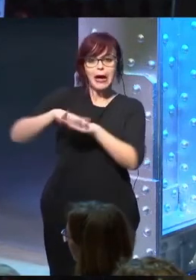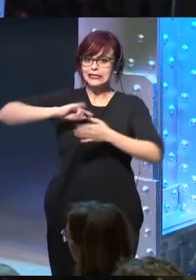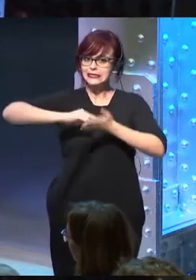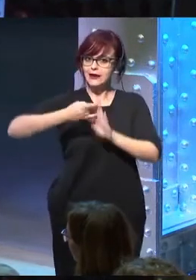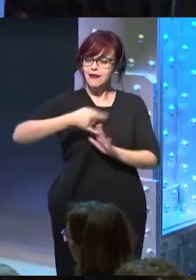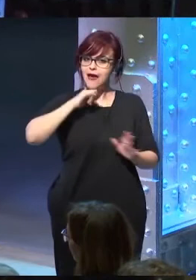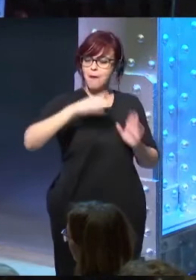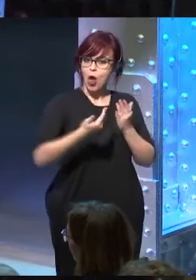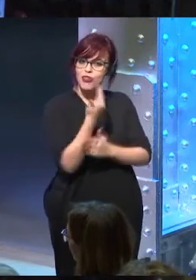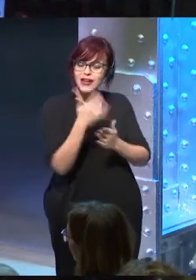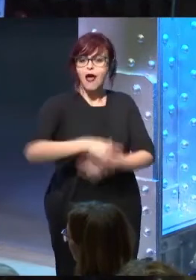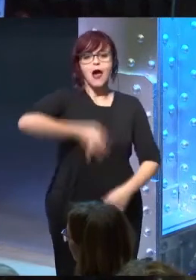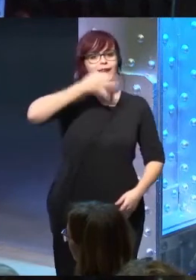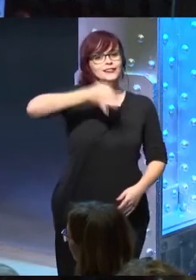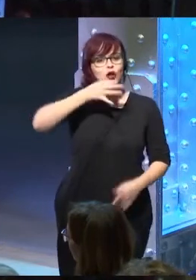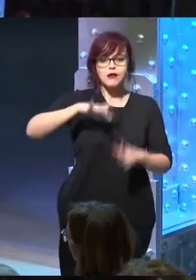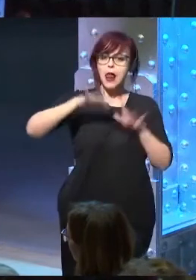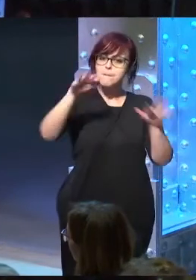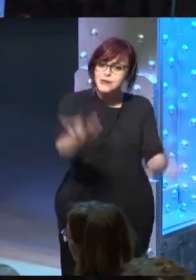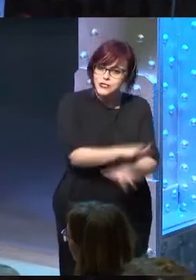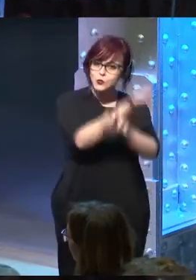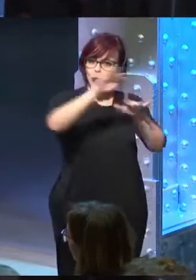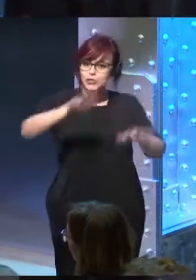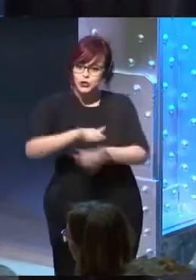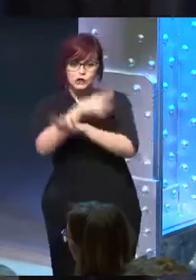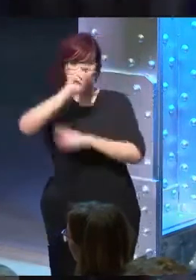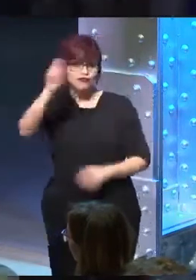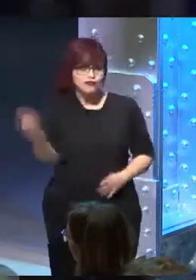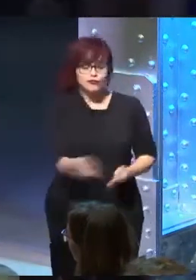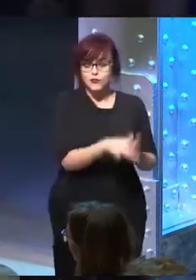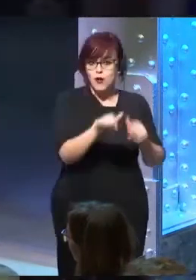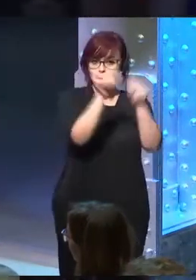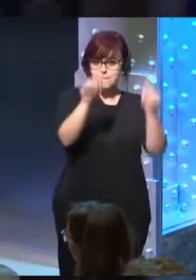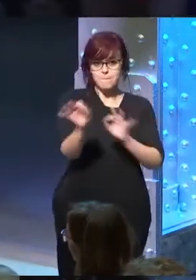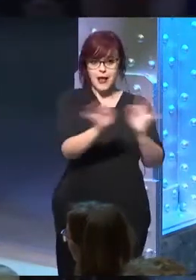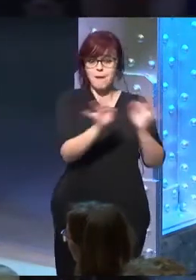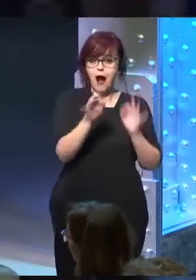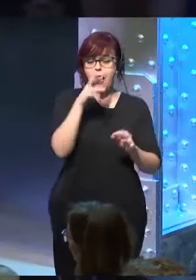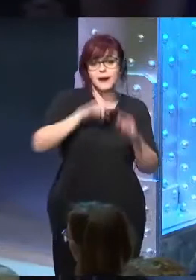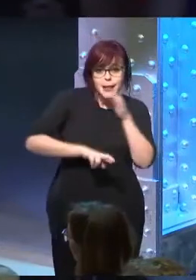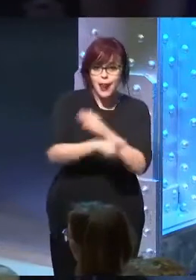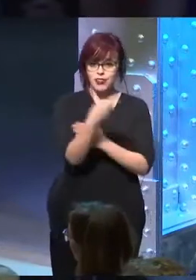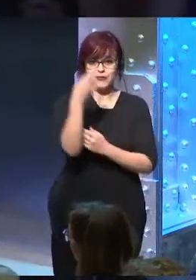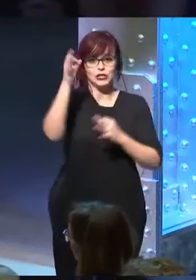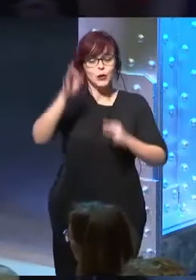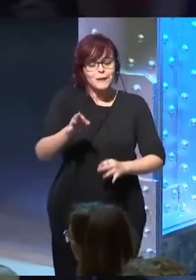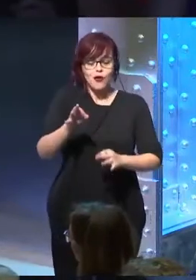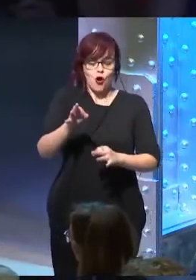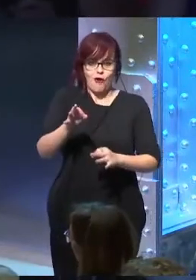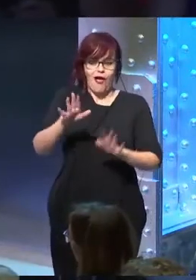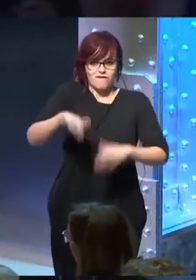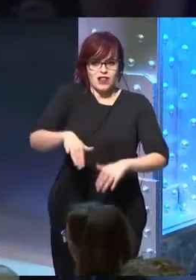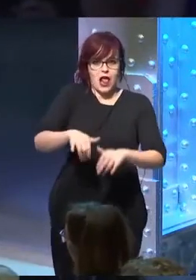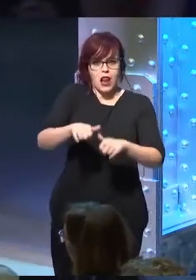rhetoric and persuasion, which were formulated in the Renaissance, were drawn explicitly from